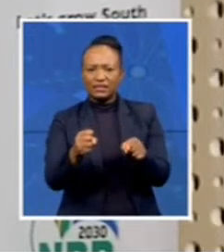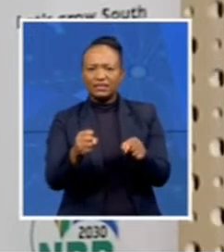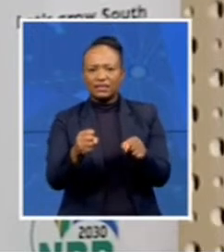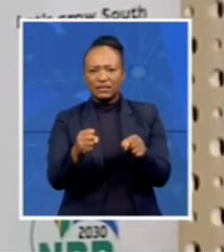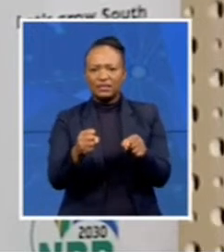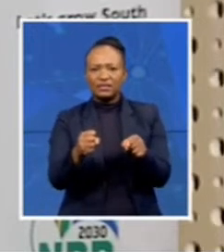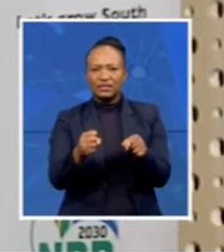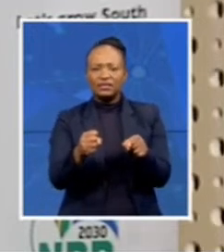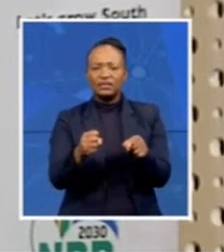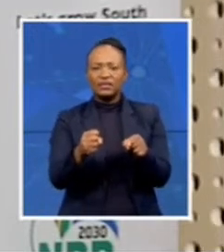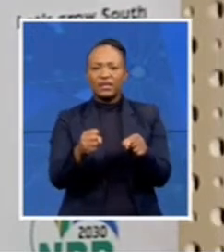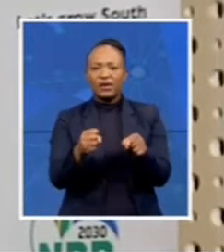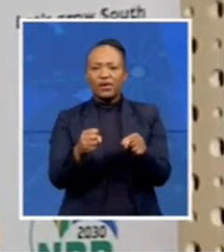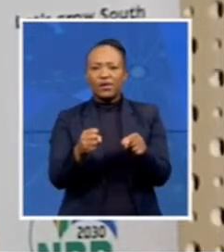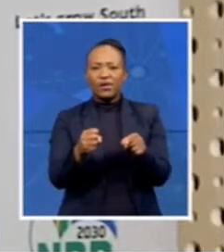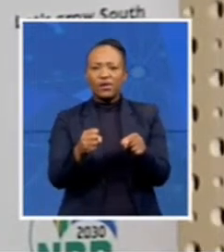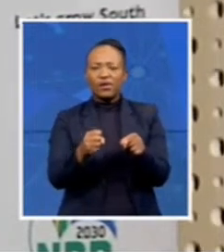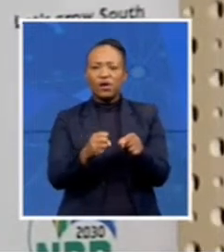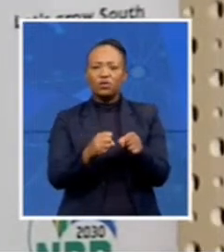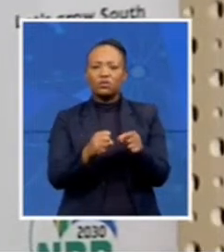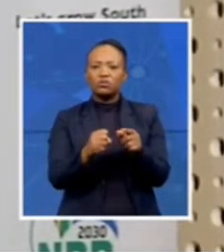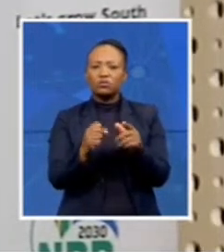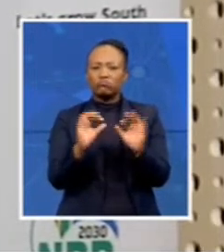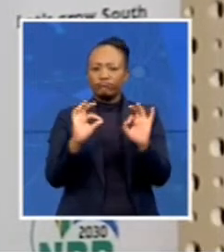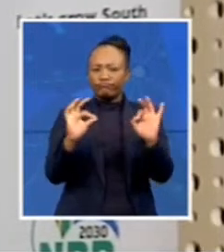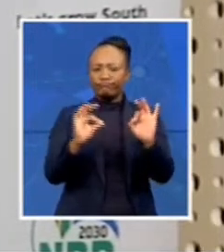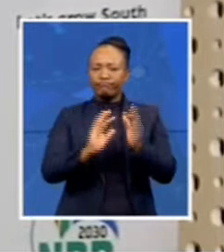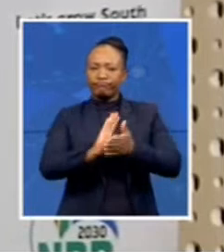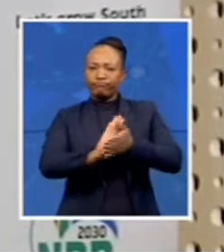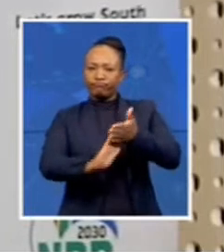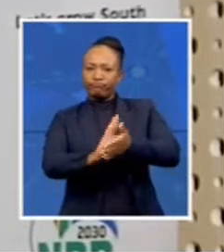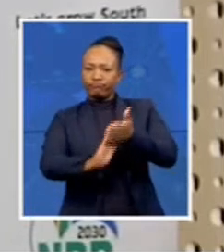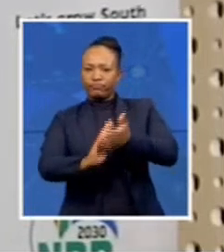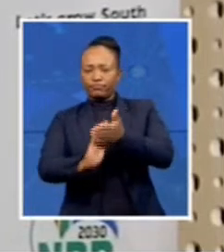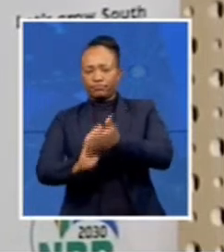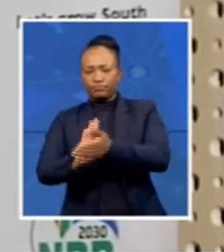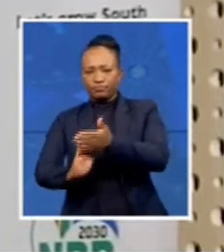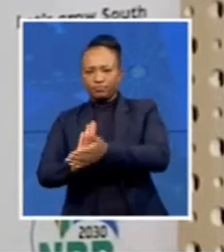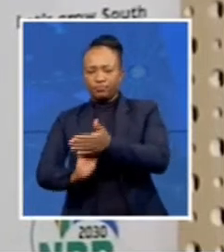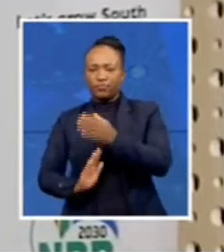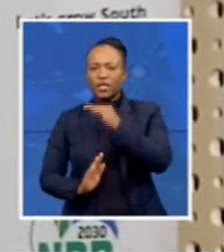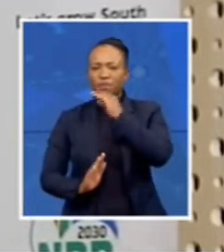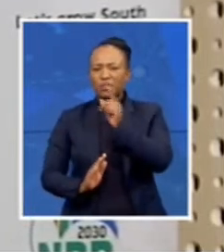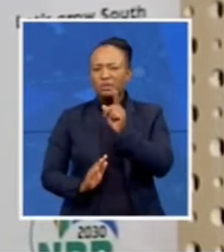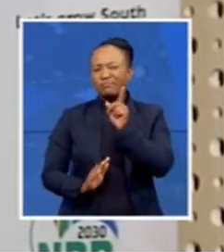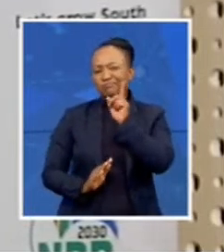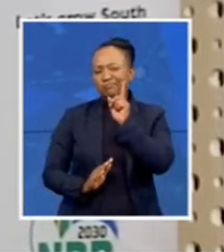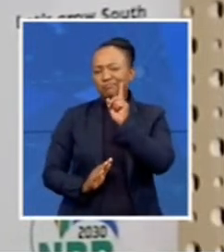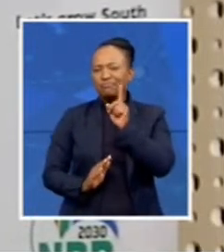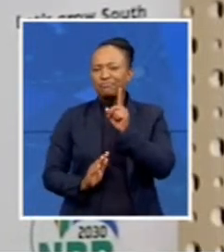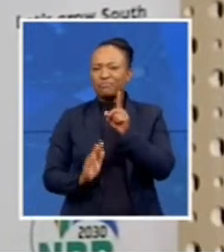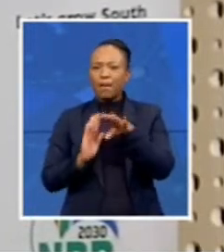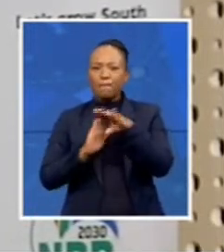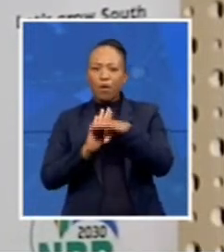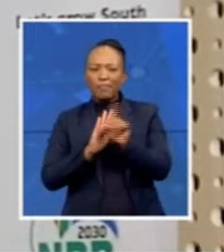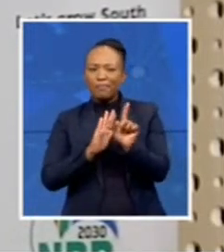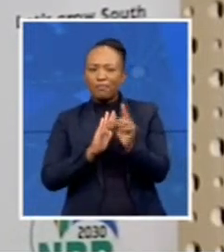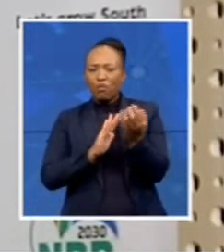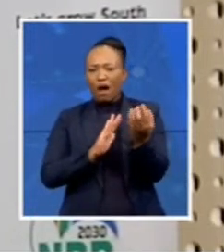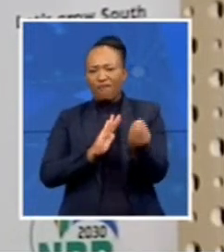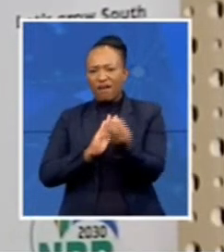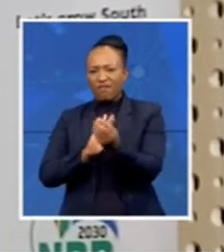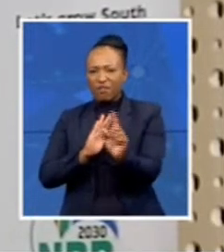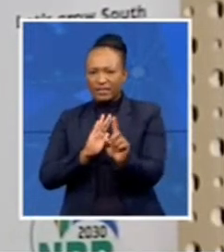operationalizing it. In other words, we will be looking at what are the programs that we need to have to operationalize